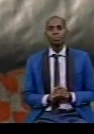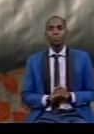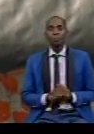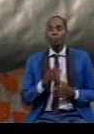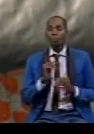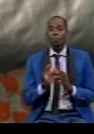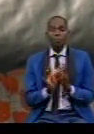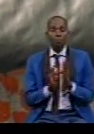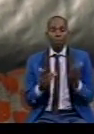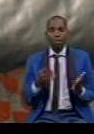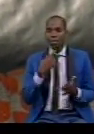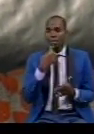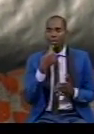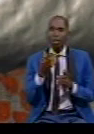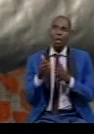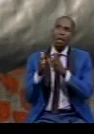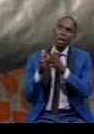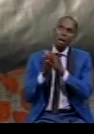pulling my